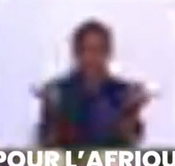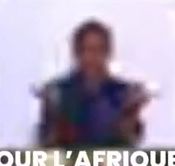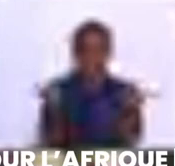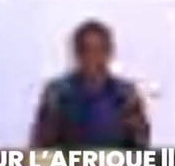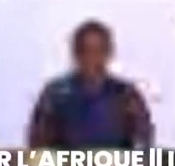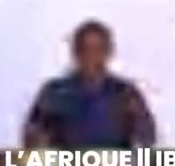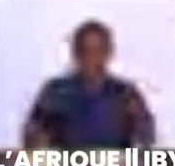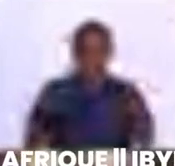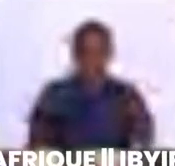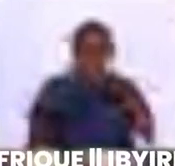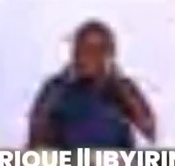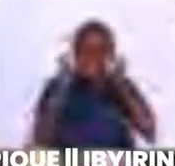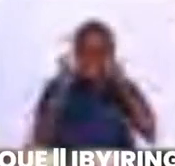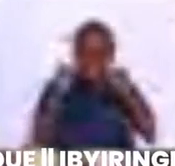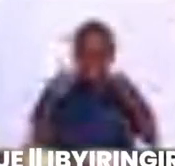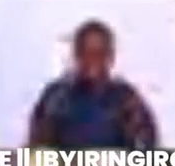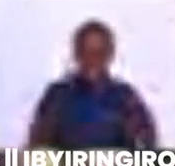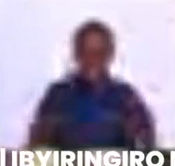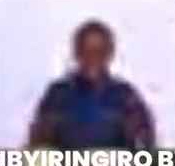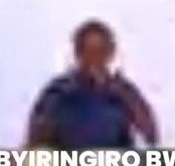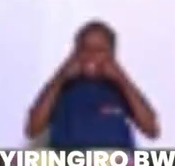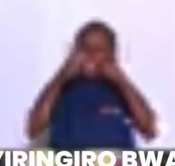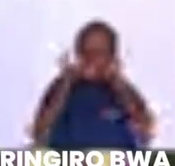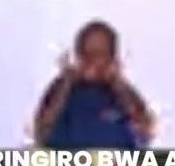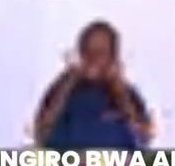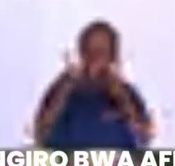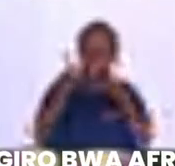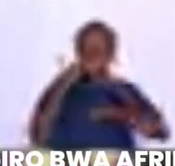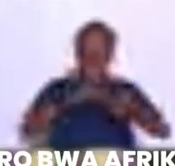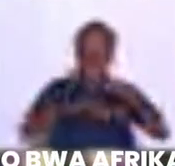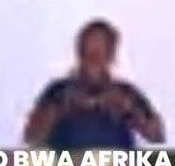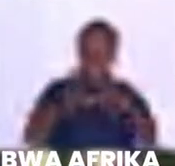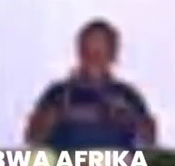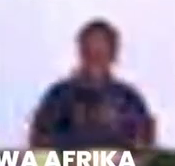How do they listen? Listening is an art.